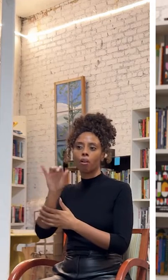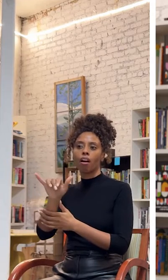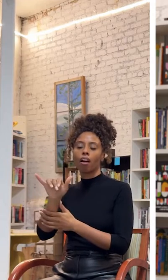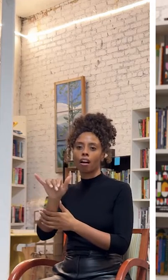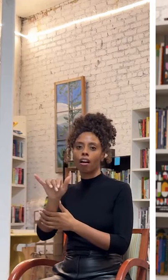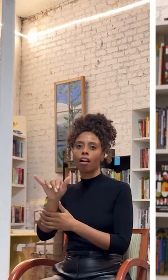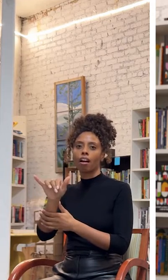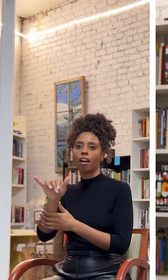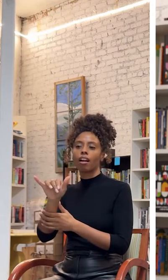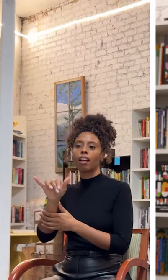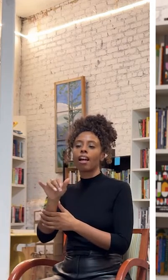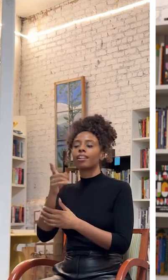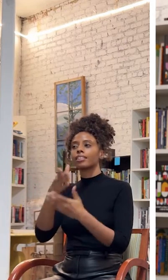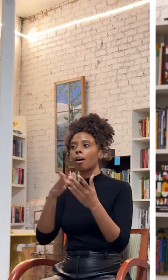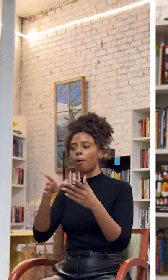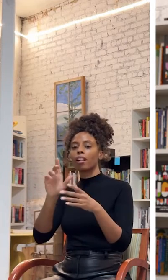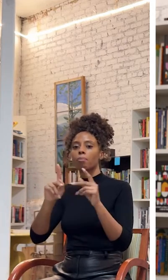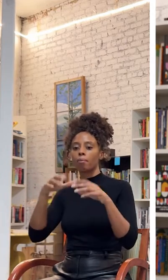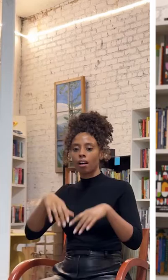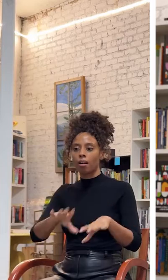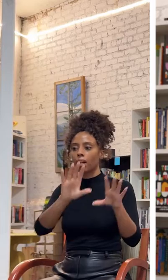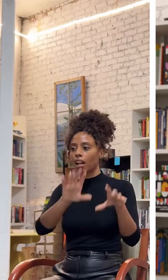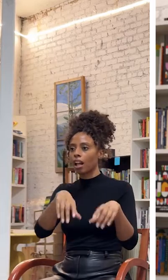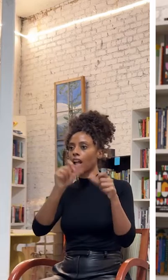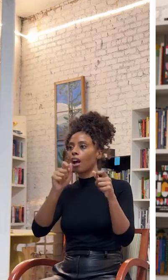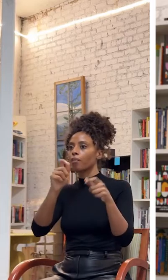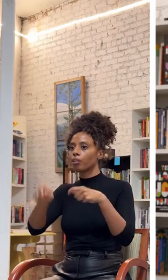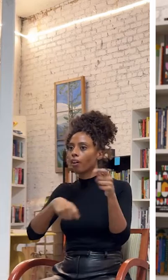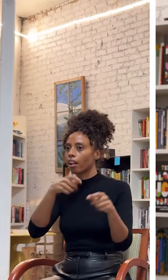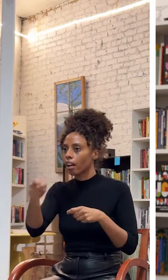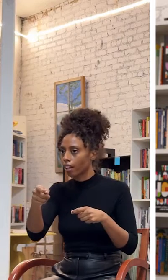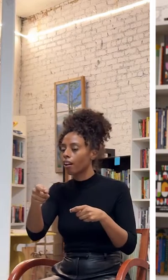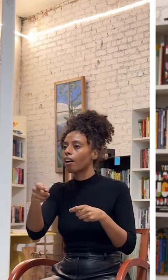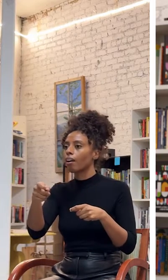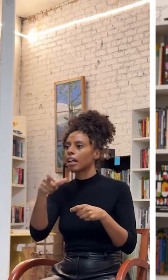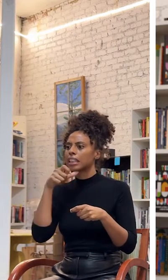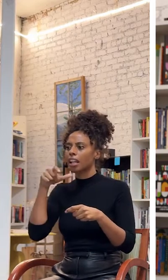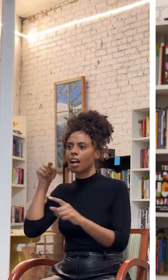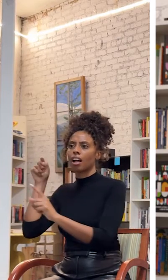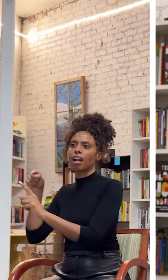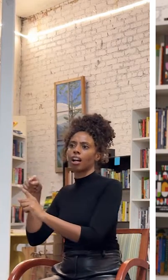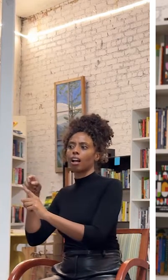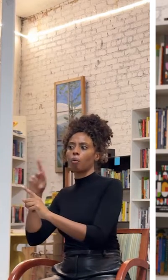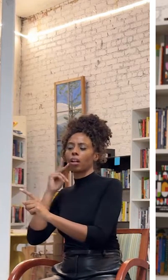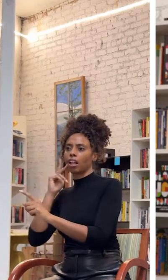there was the co-optation of it, where it was very transactional. It wasn't what Kleaver was talking